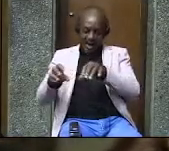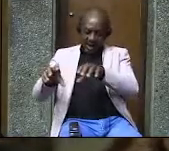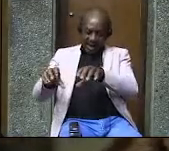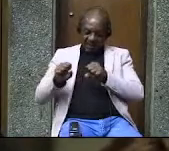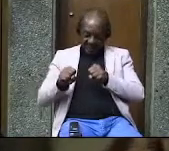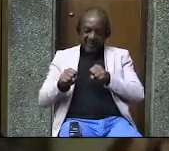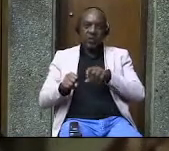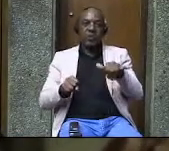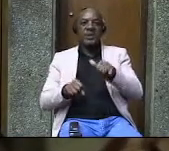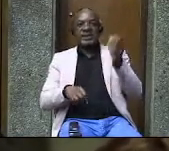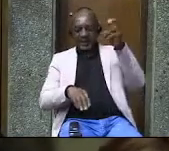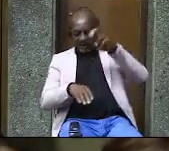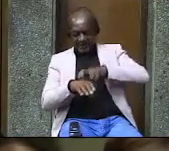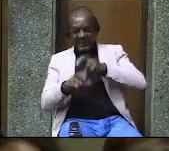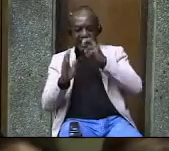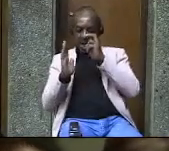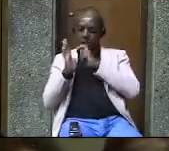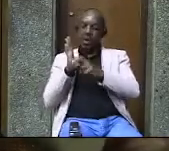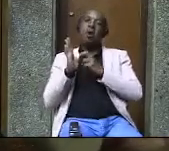expropriation.